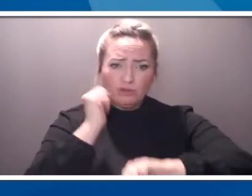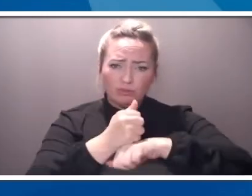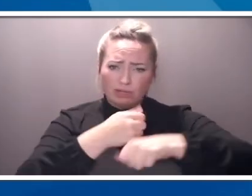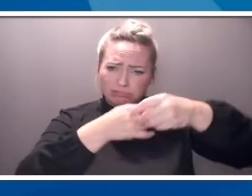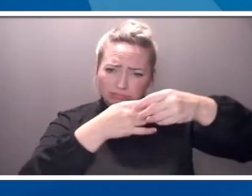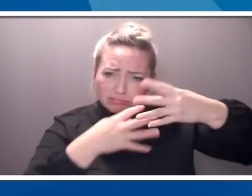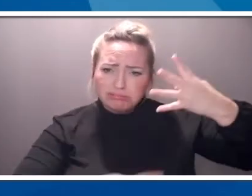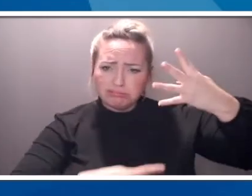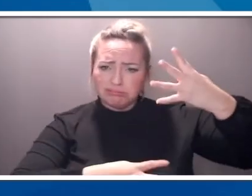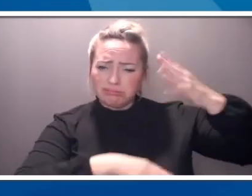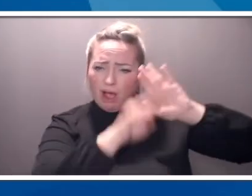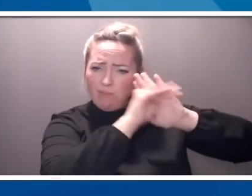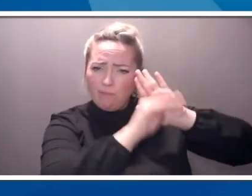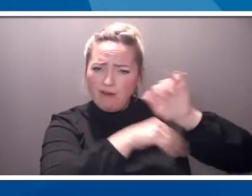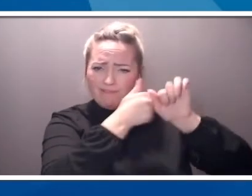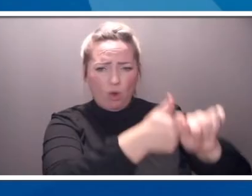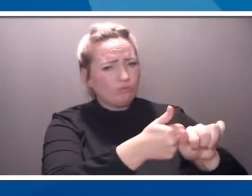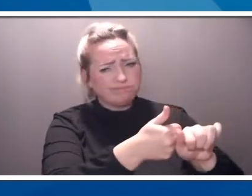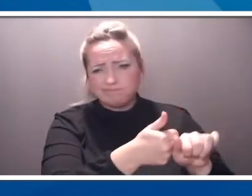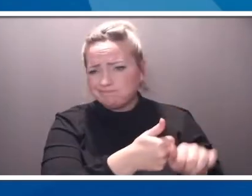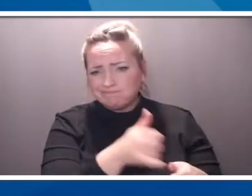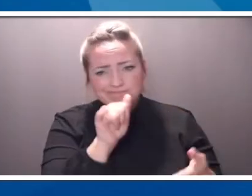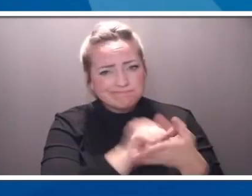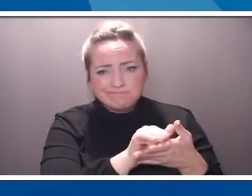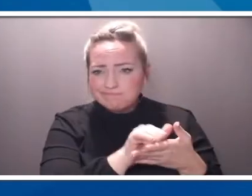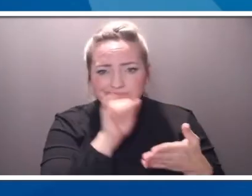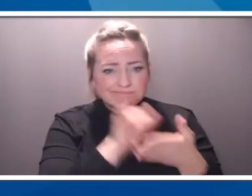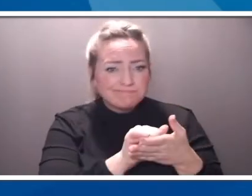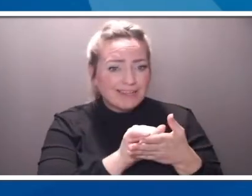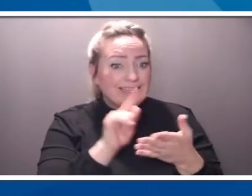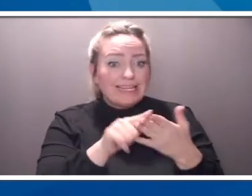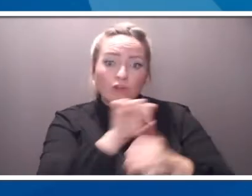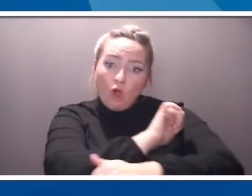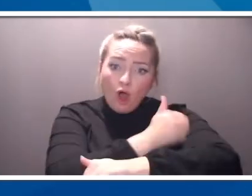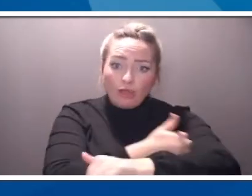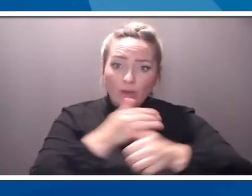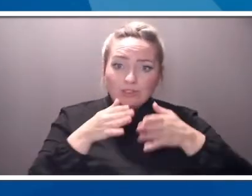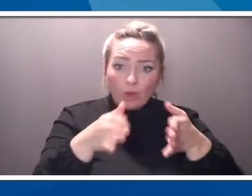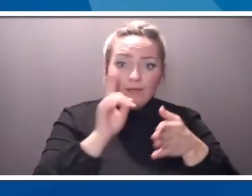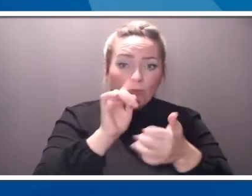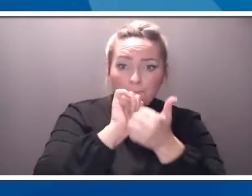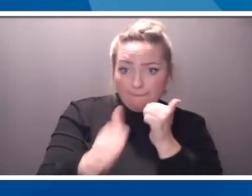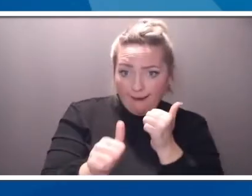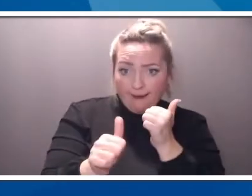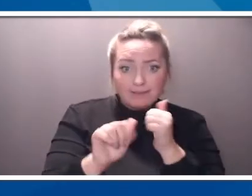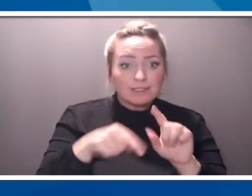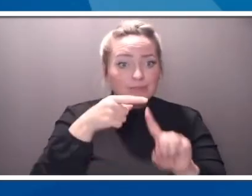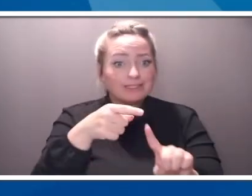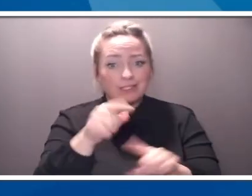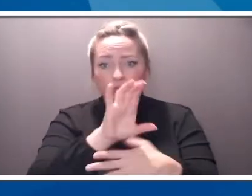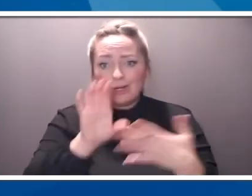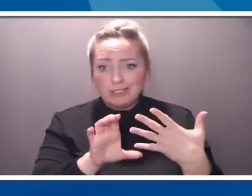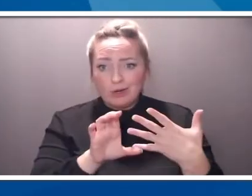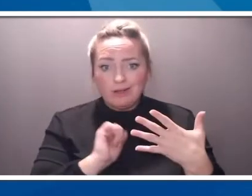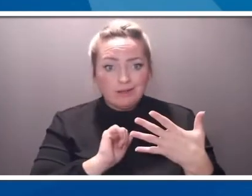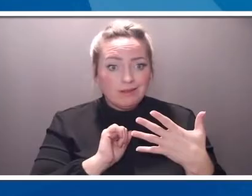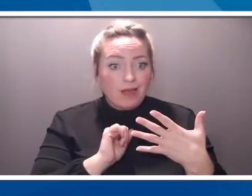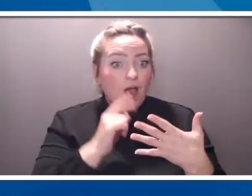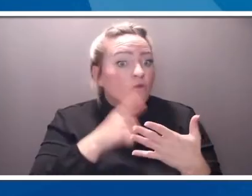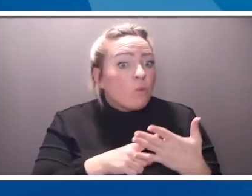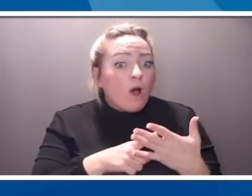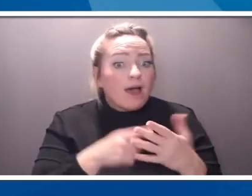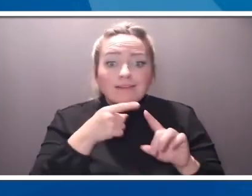into, an exhaustive set of techniques. And these are all the authorized ways for you to pass this